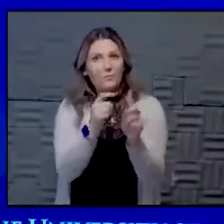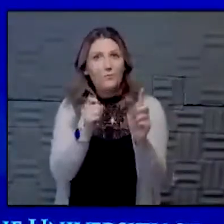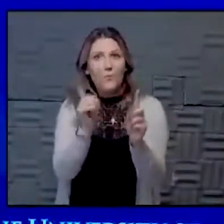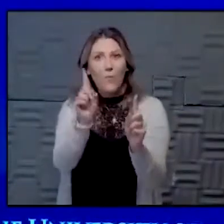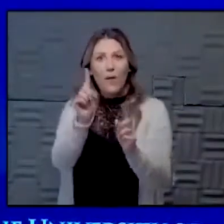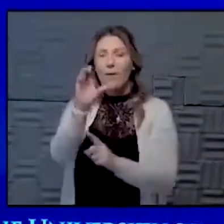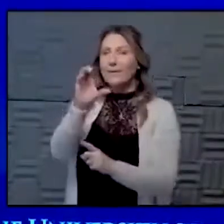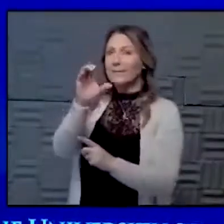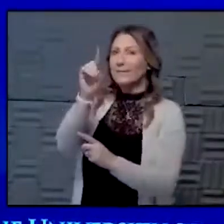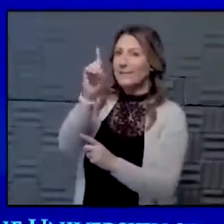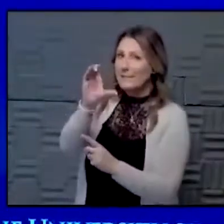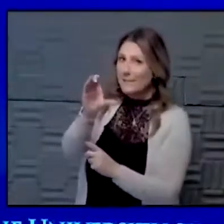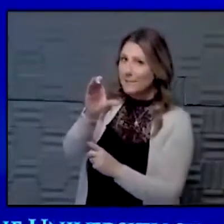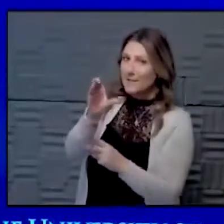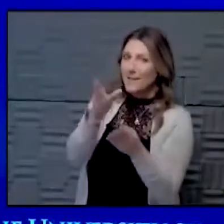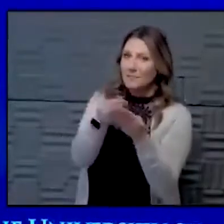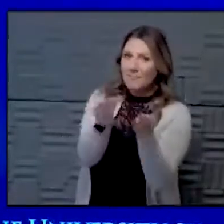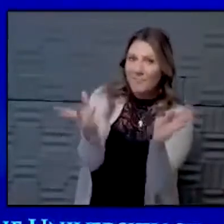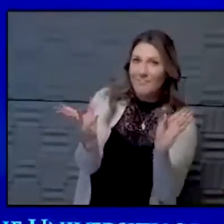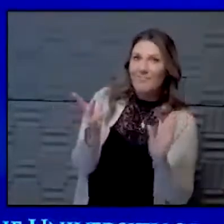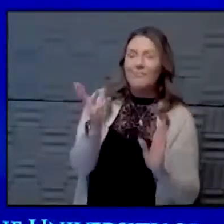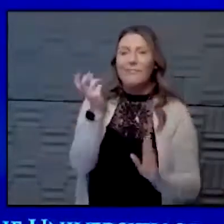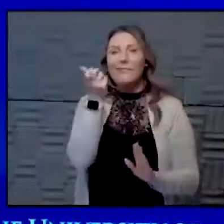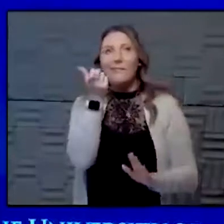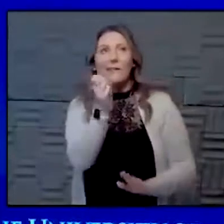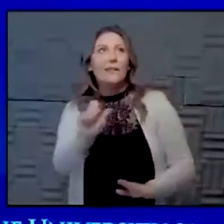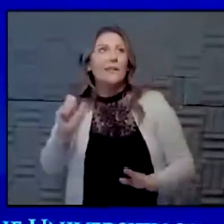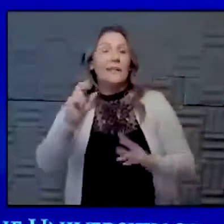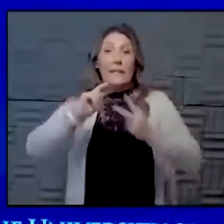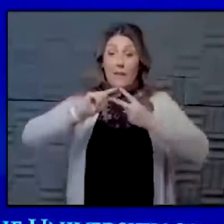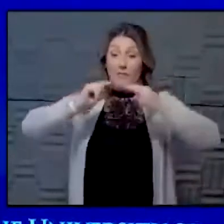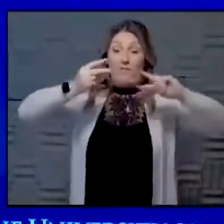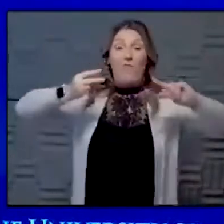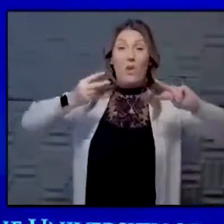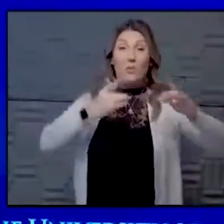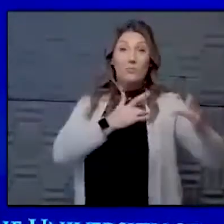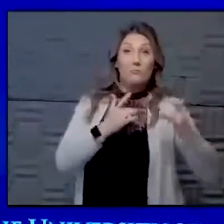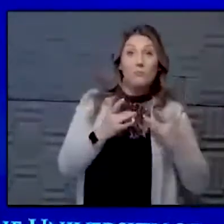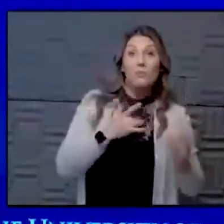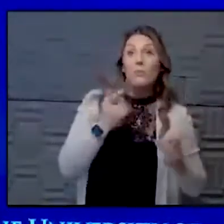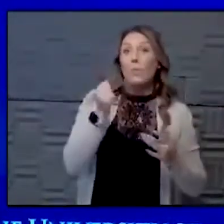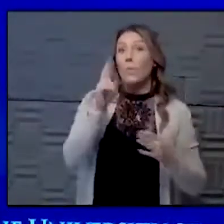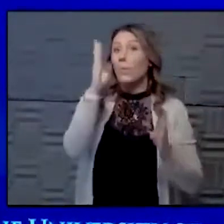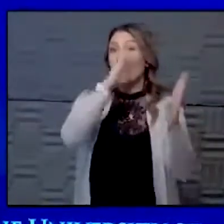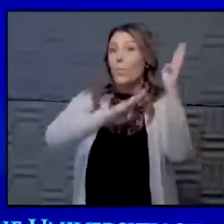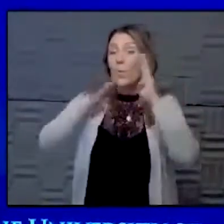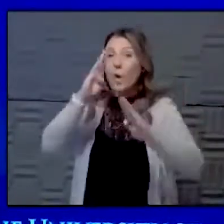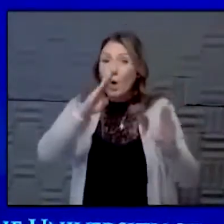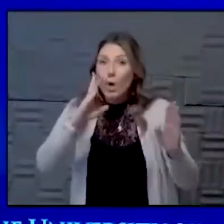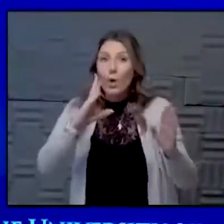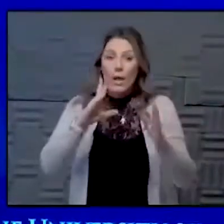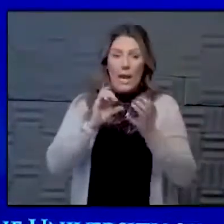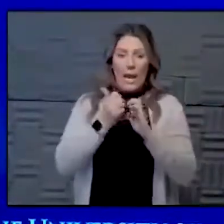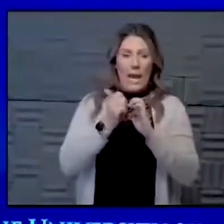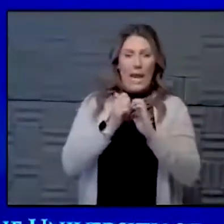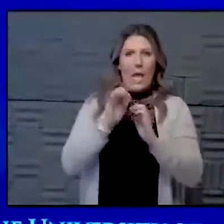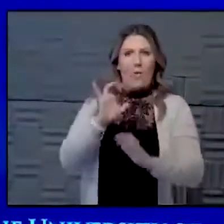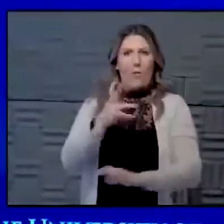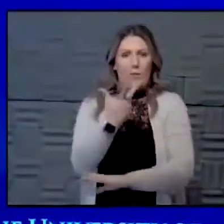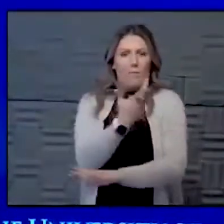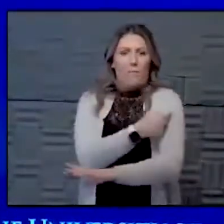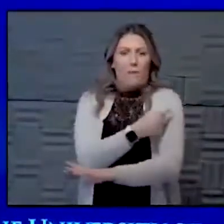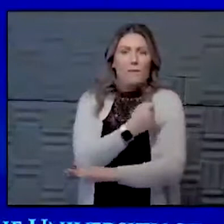CDC especially, and saying if there's any variants you need to be concerned about or any worry about that variant and how well the vaccinations